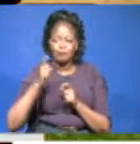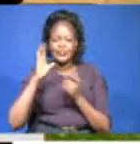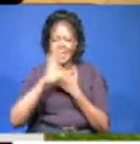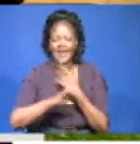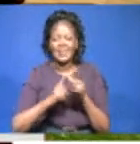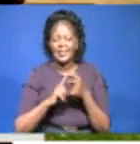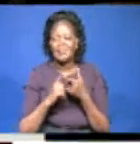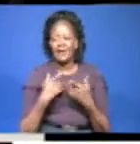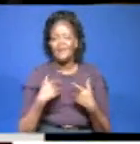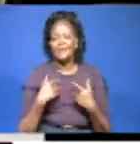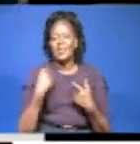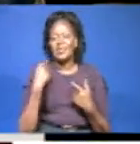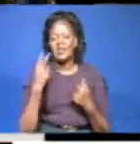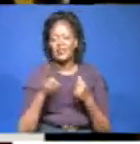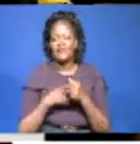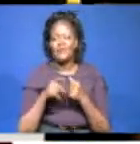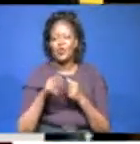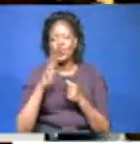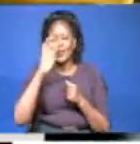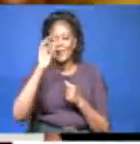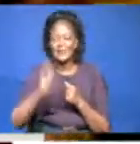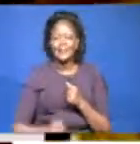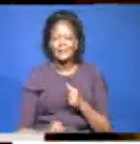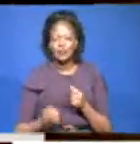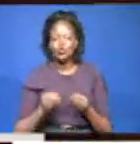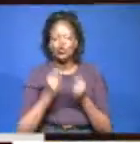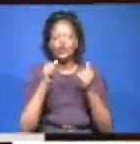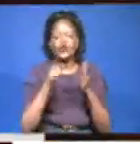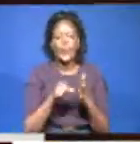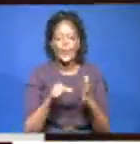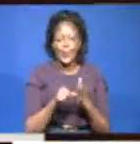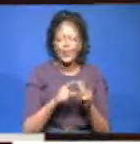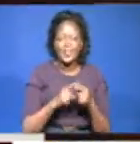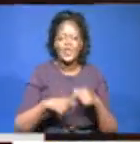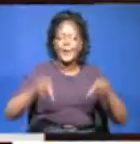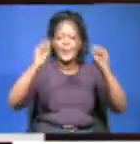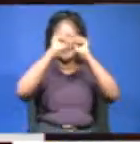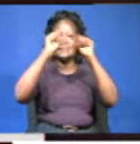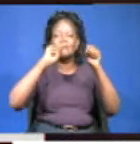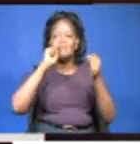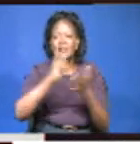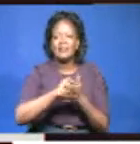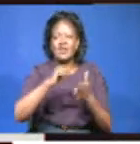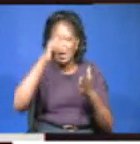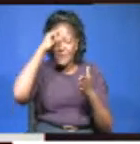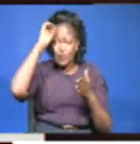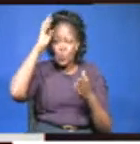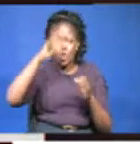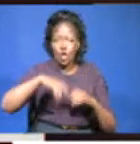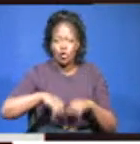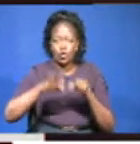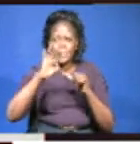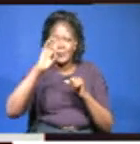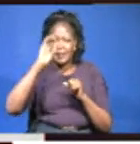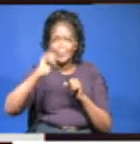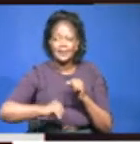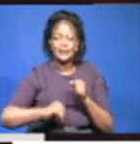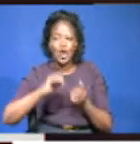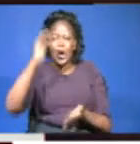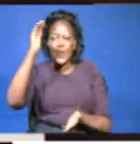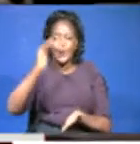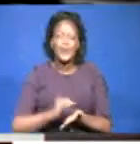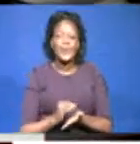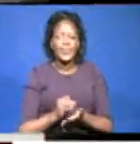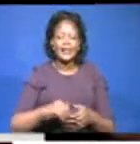record 37.2%. To address the crisis, the president said the government would maintain a 30% cut in the salaries of the